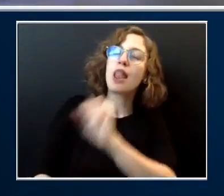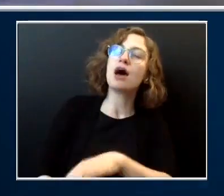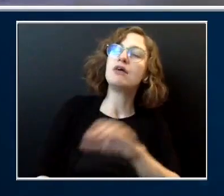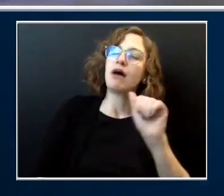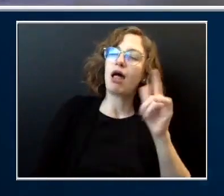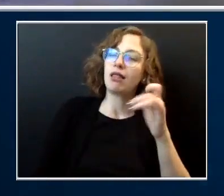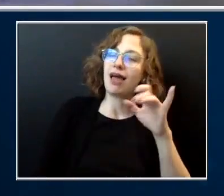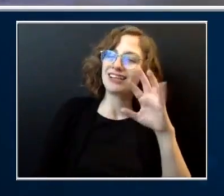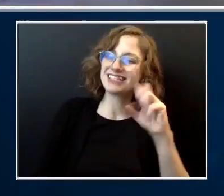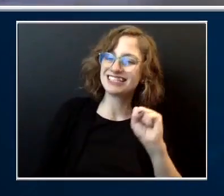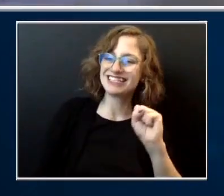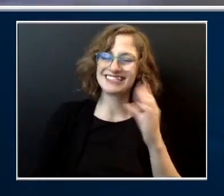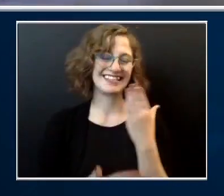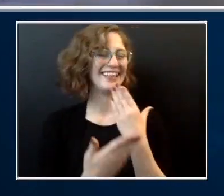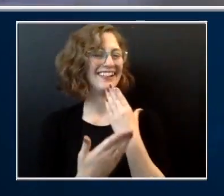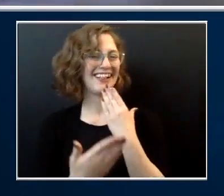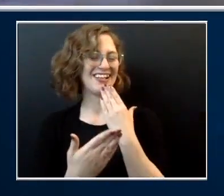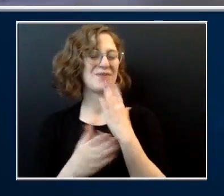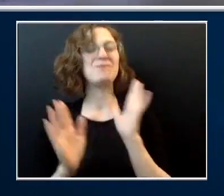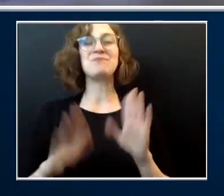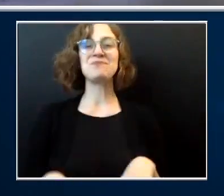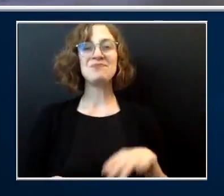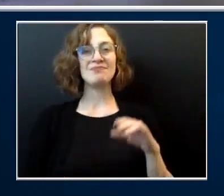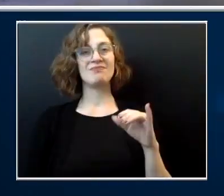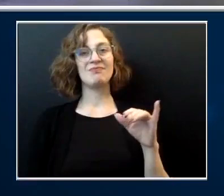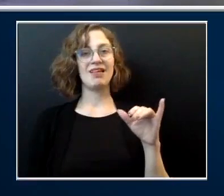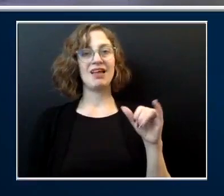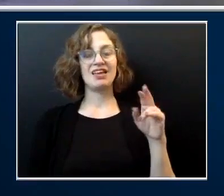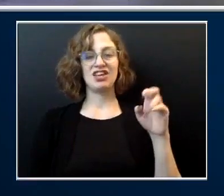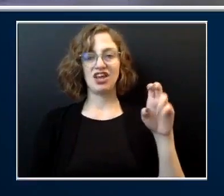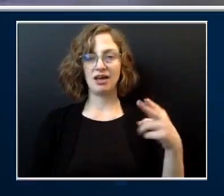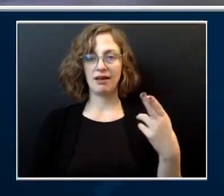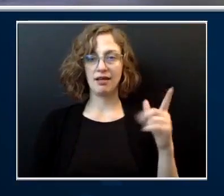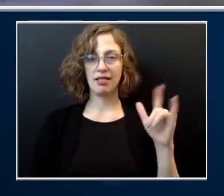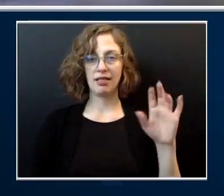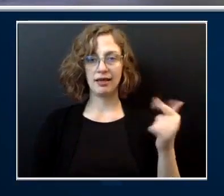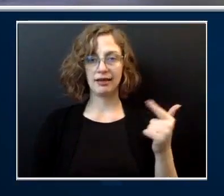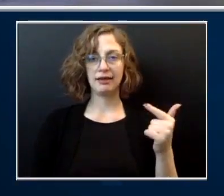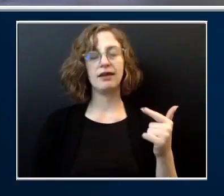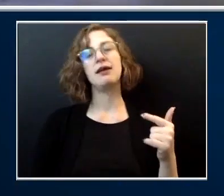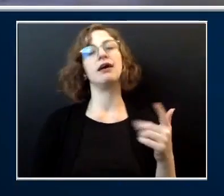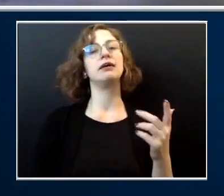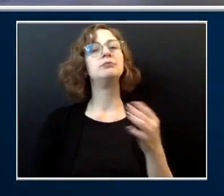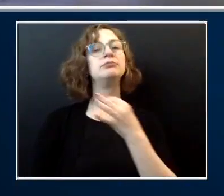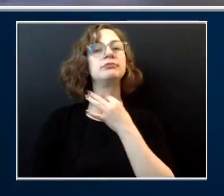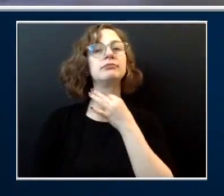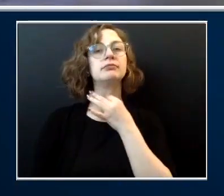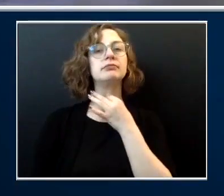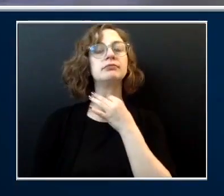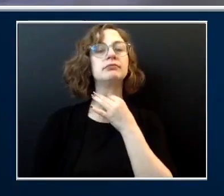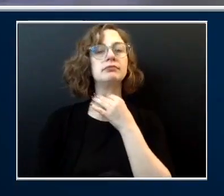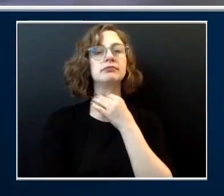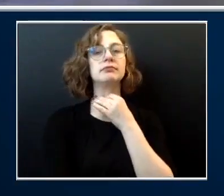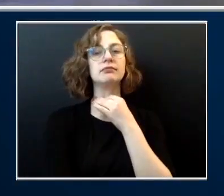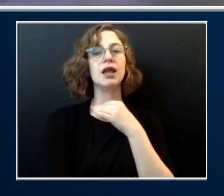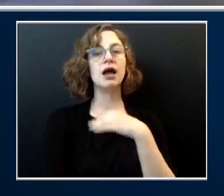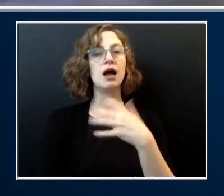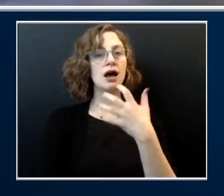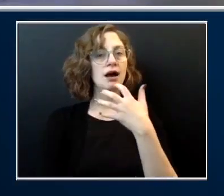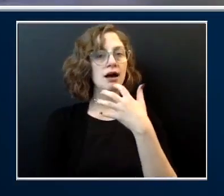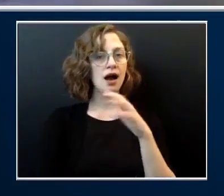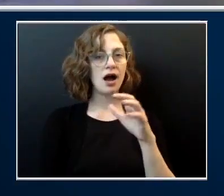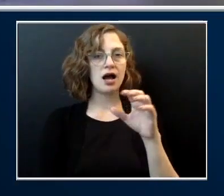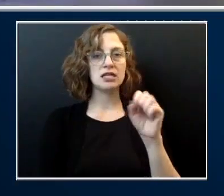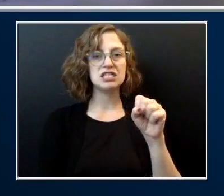for a moment. Okay, so Yenling is asking if soaking in hot springs to promote blood circulation could